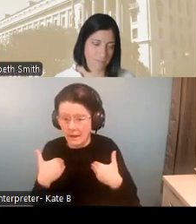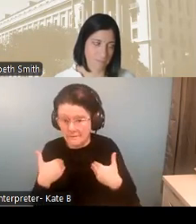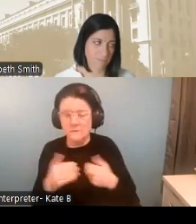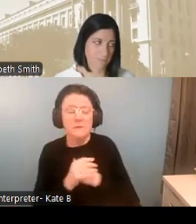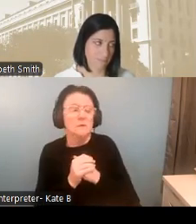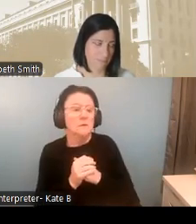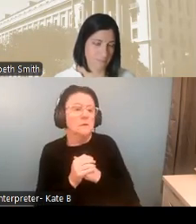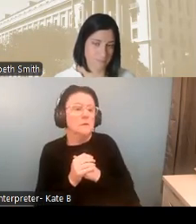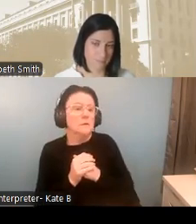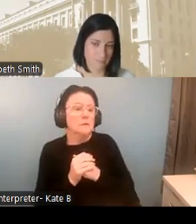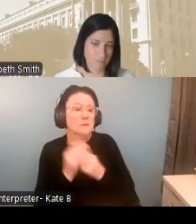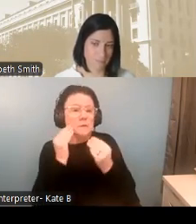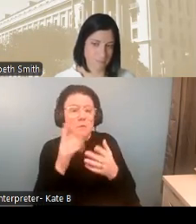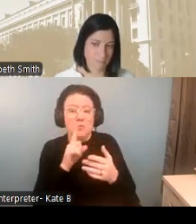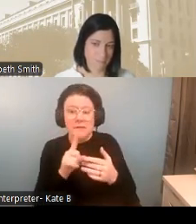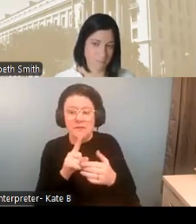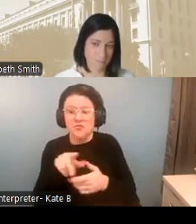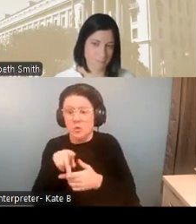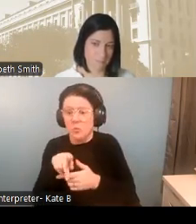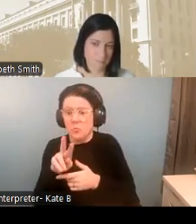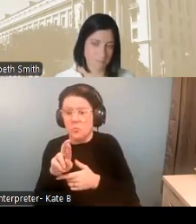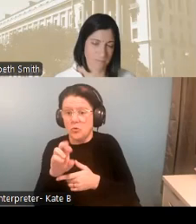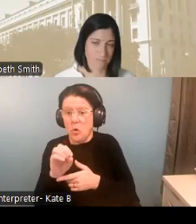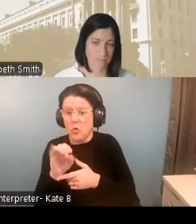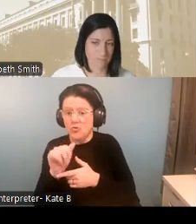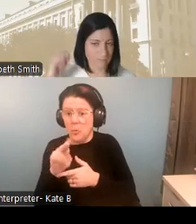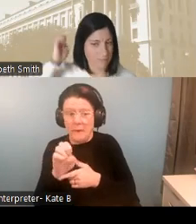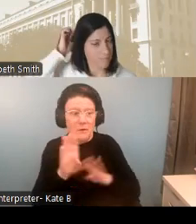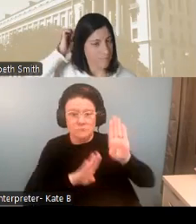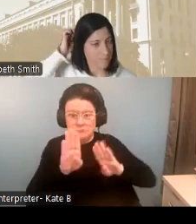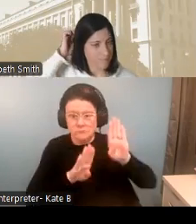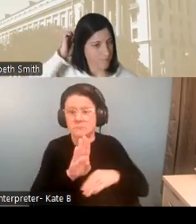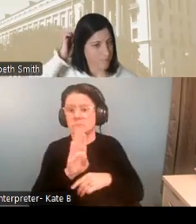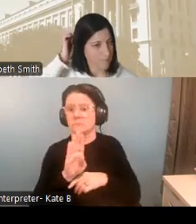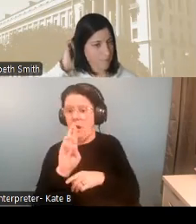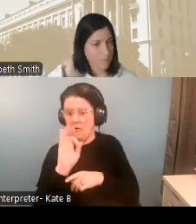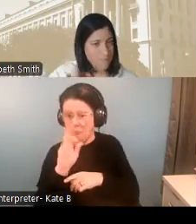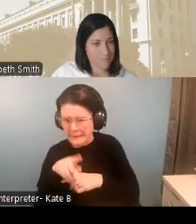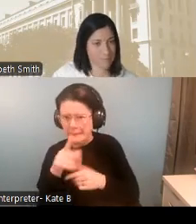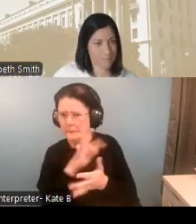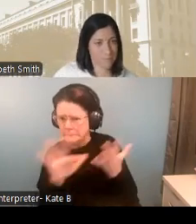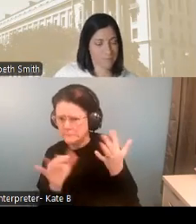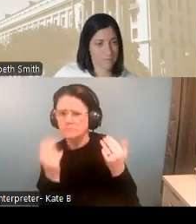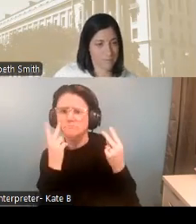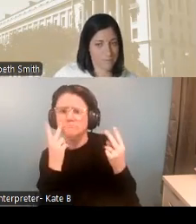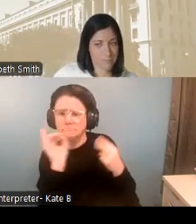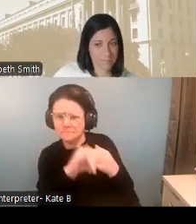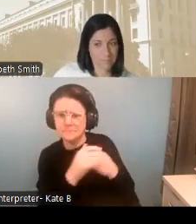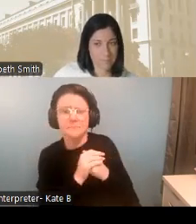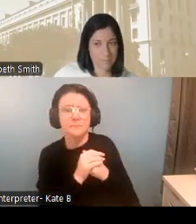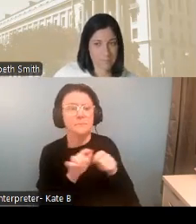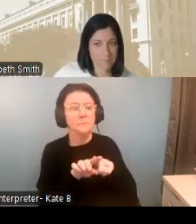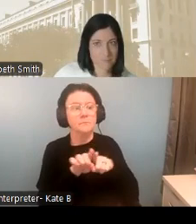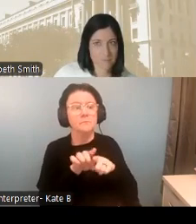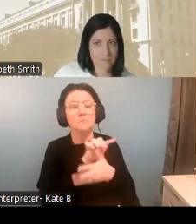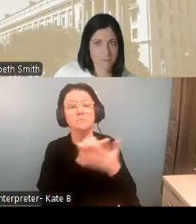have information about procurement and how you're selecting these contracts or consultants? We are going to look at a list